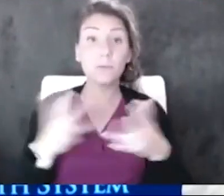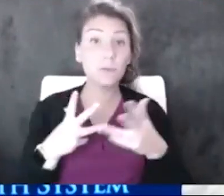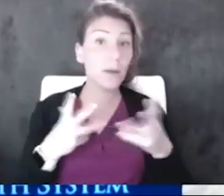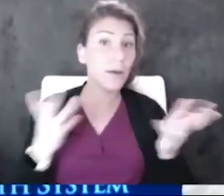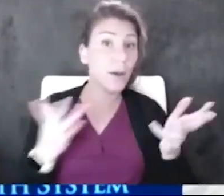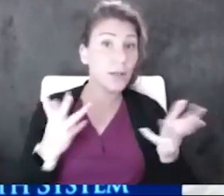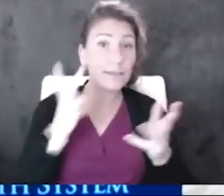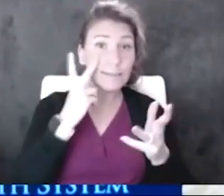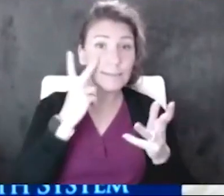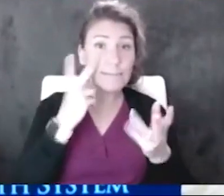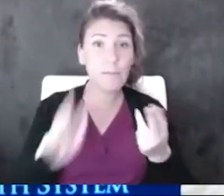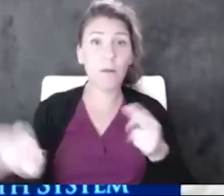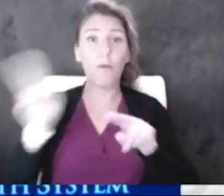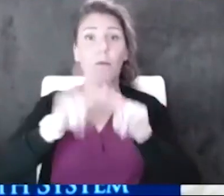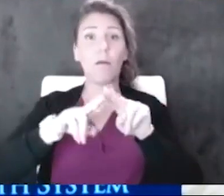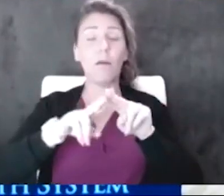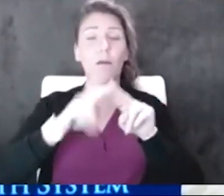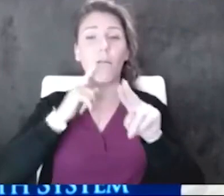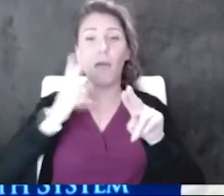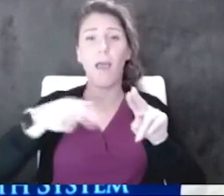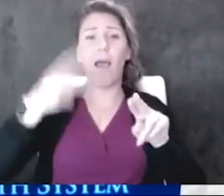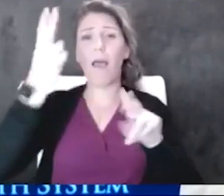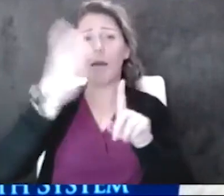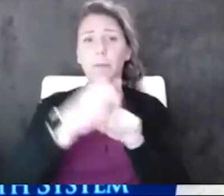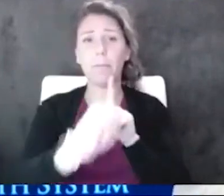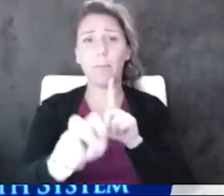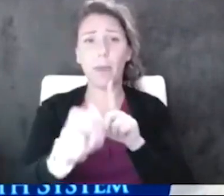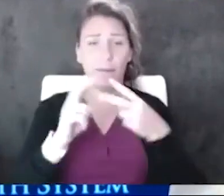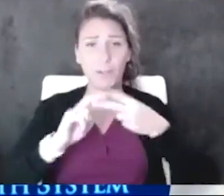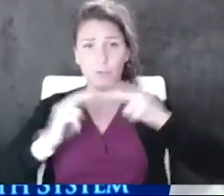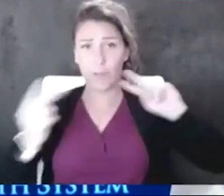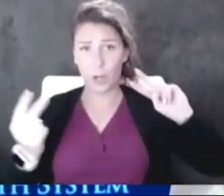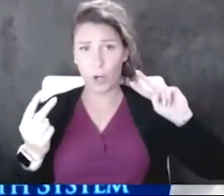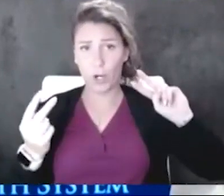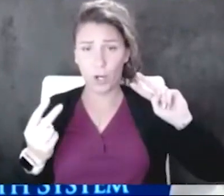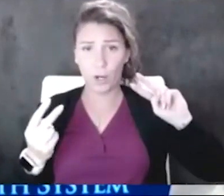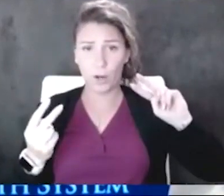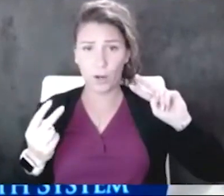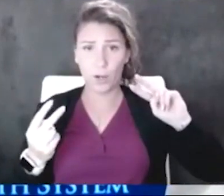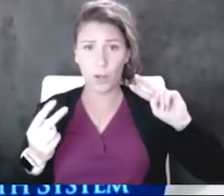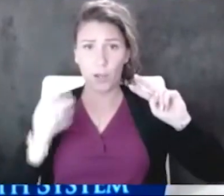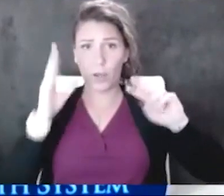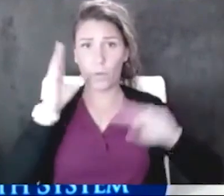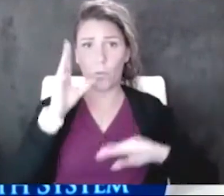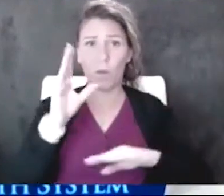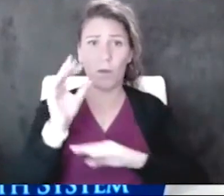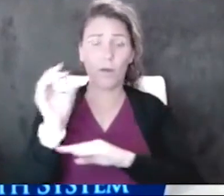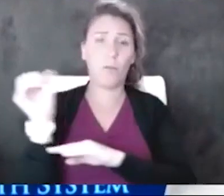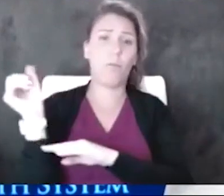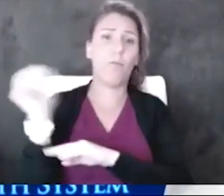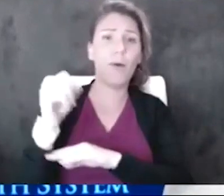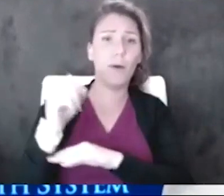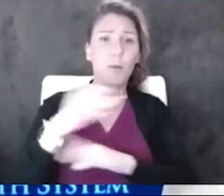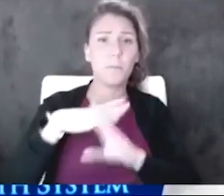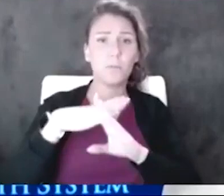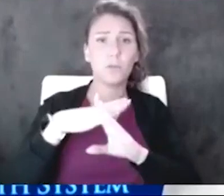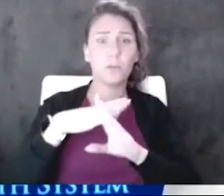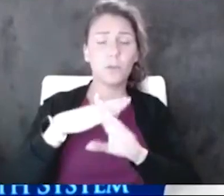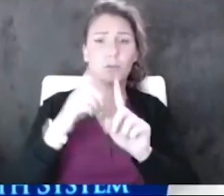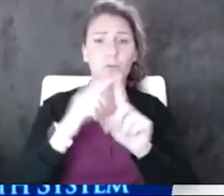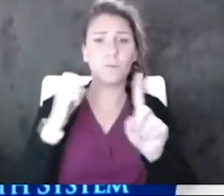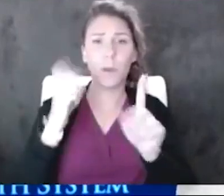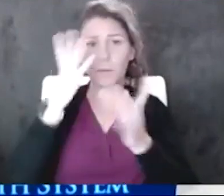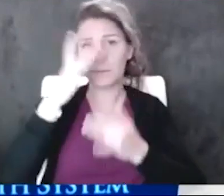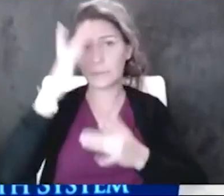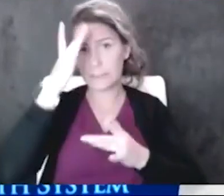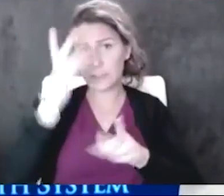of a highly transmissible variant that will overcome the protection against disease transmission and death.